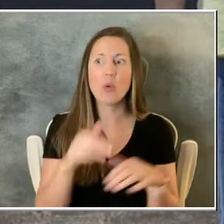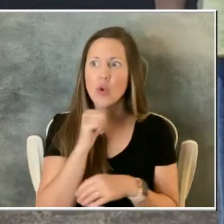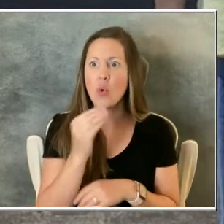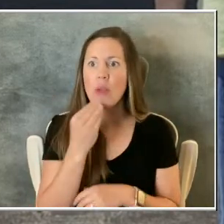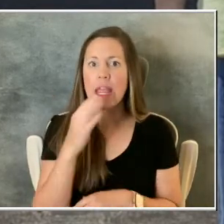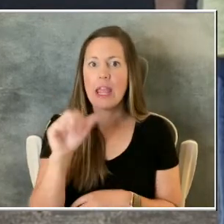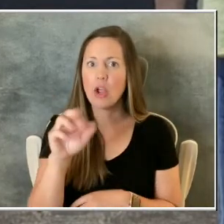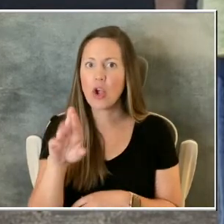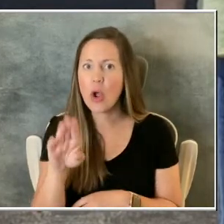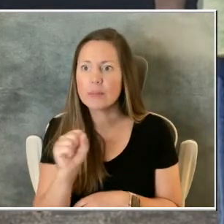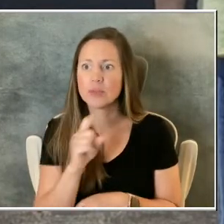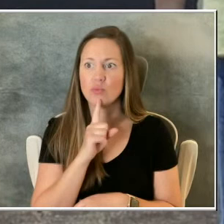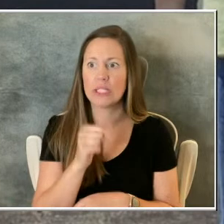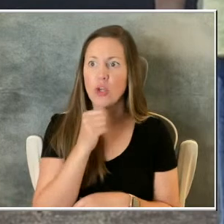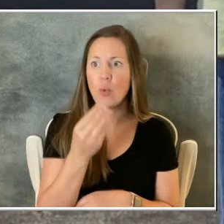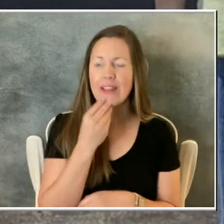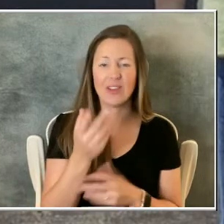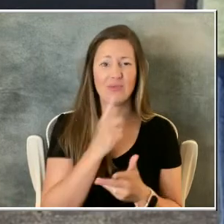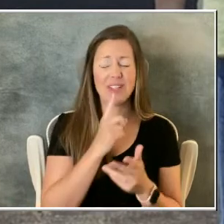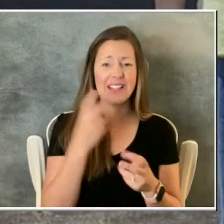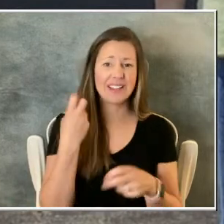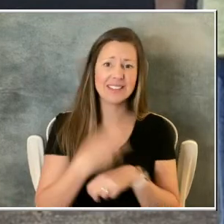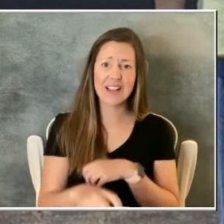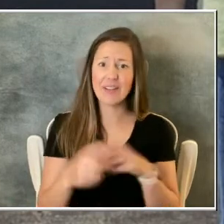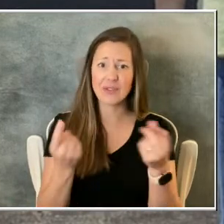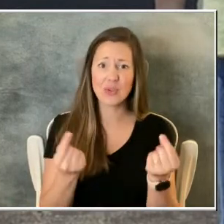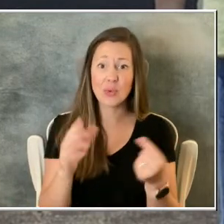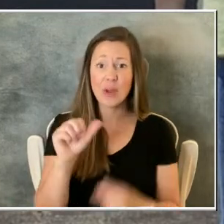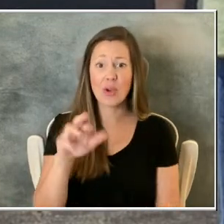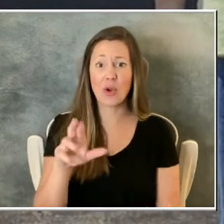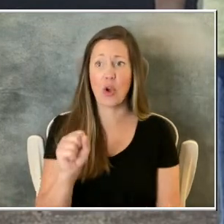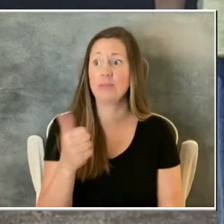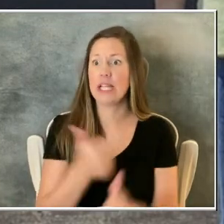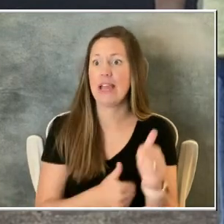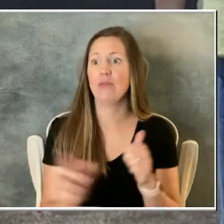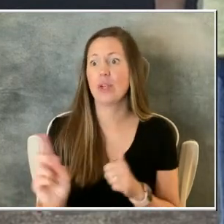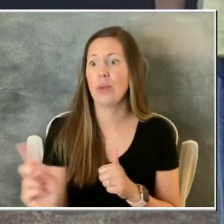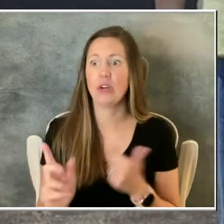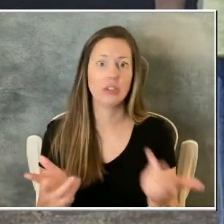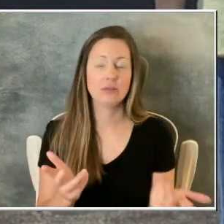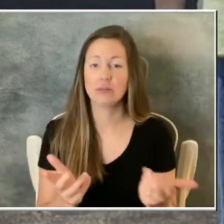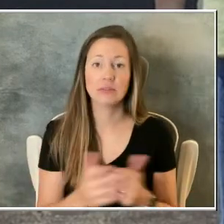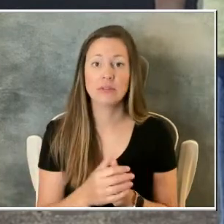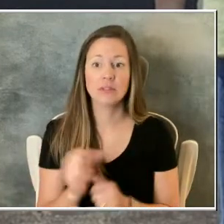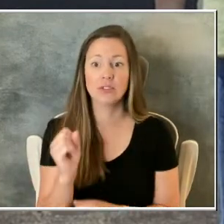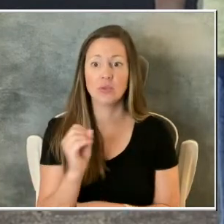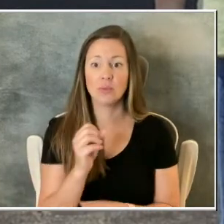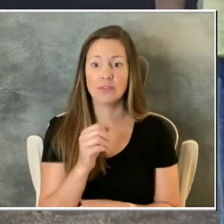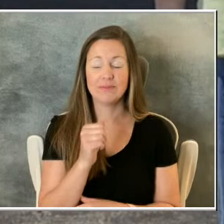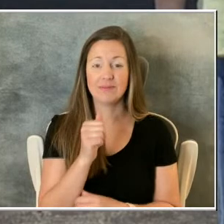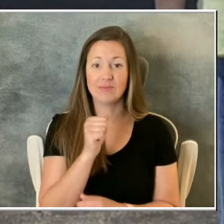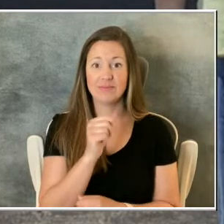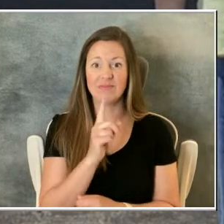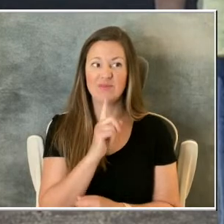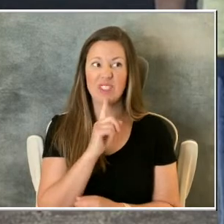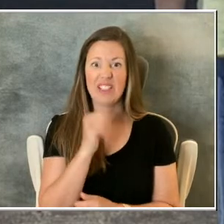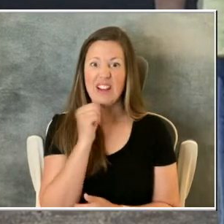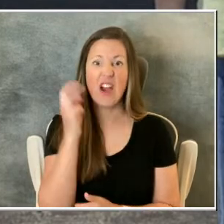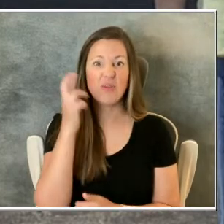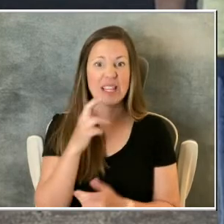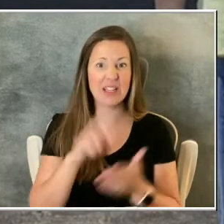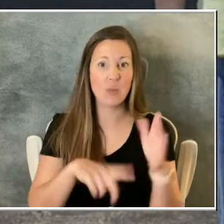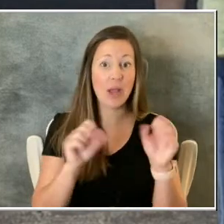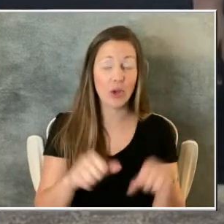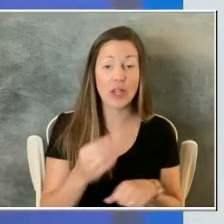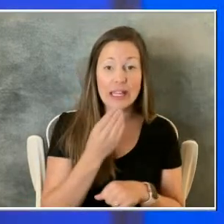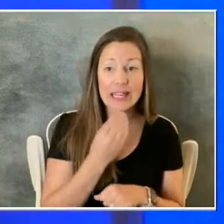this day and age. There's carbs everywhere. Yeah. And so I didn't really realize what carbs I could eat in the order